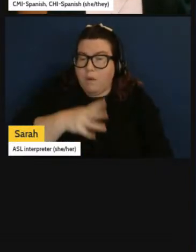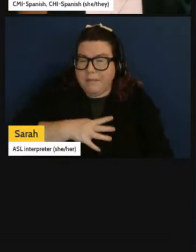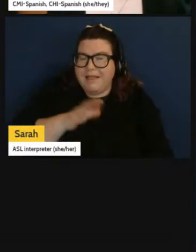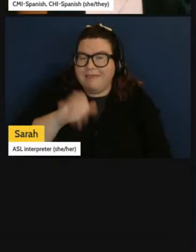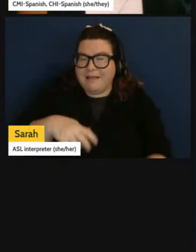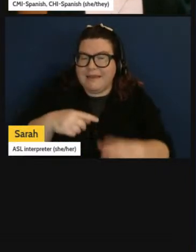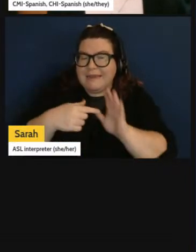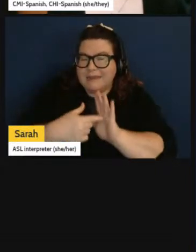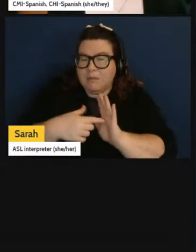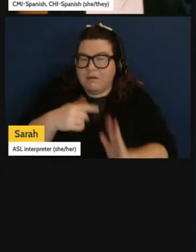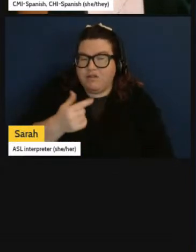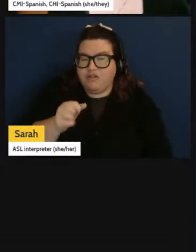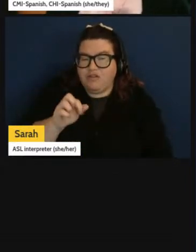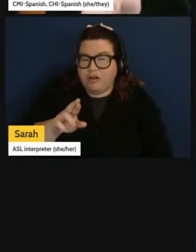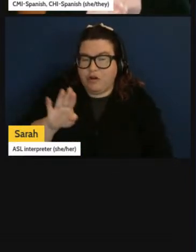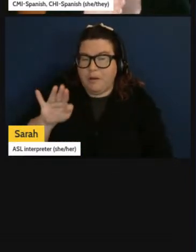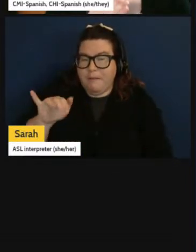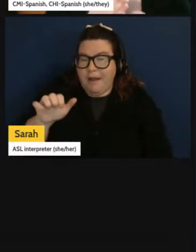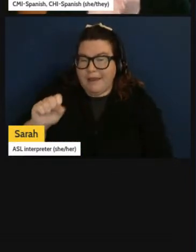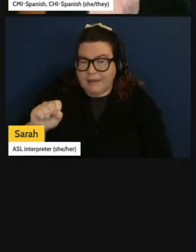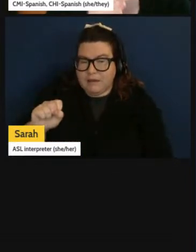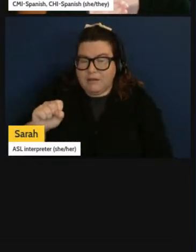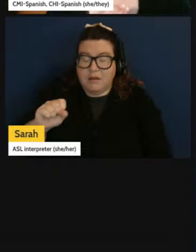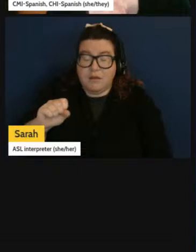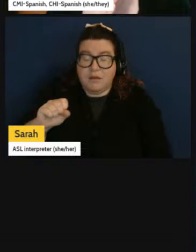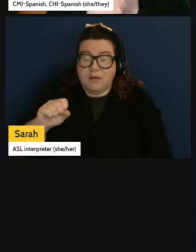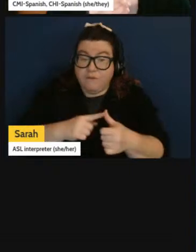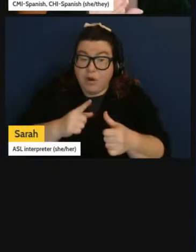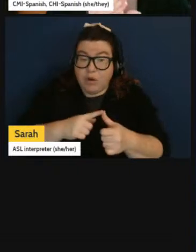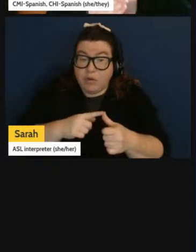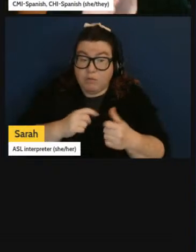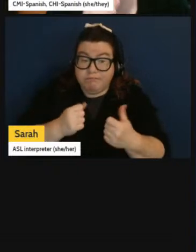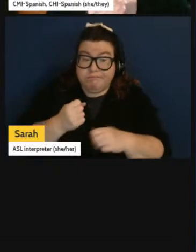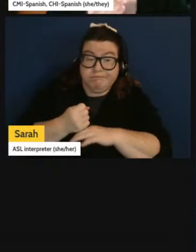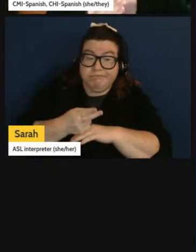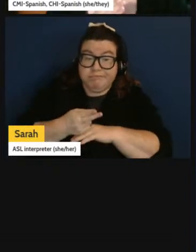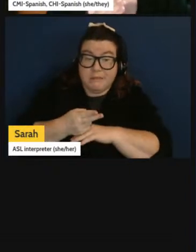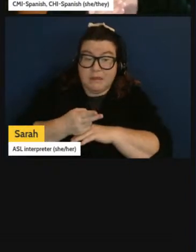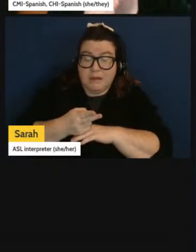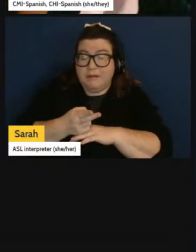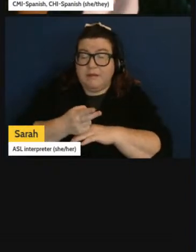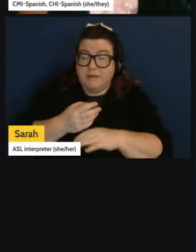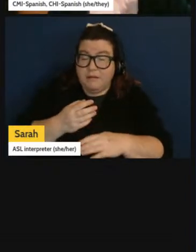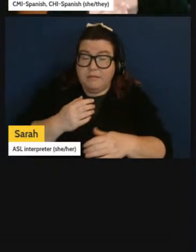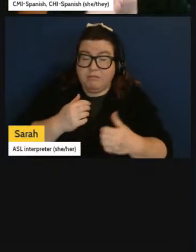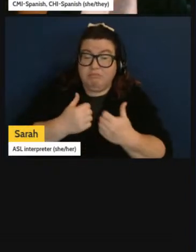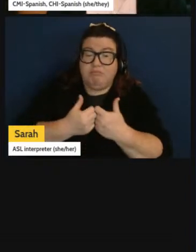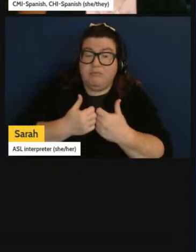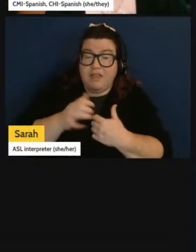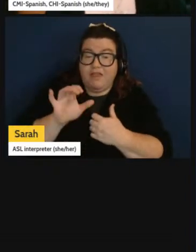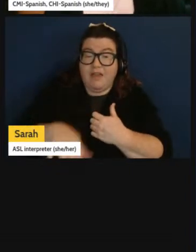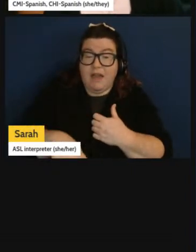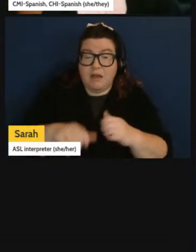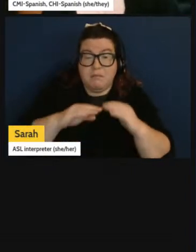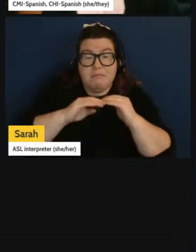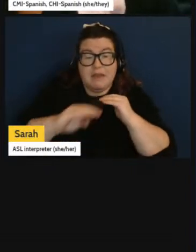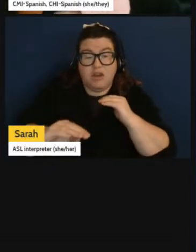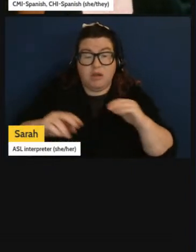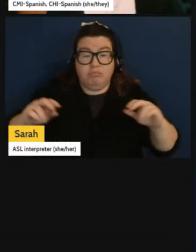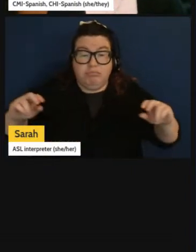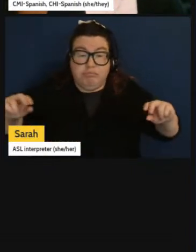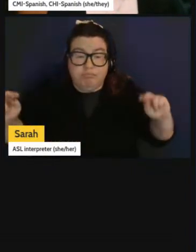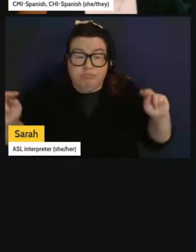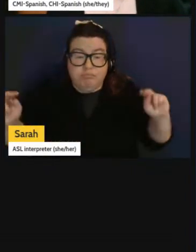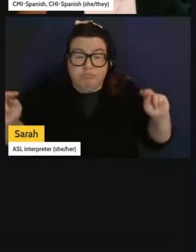bias. So the first step, though, to combating the effects of your biases and to maintain impartiality is